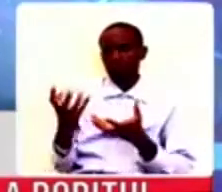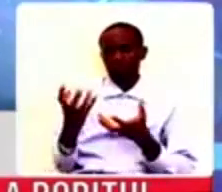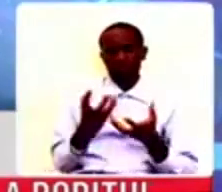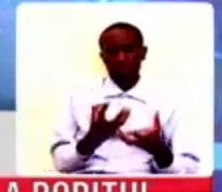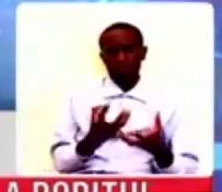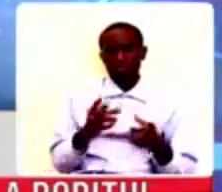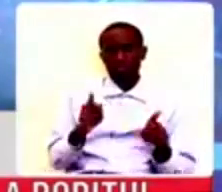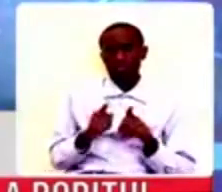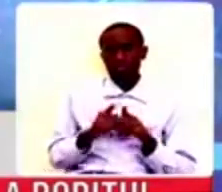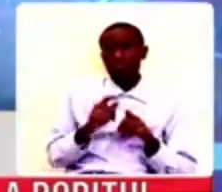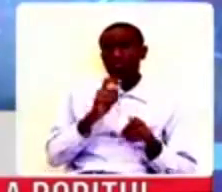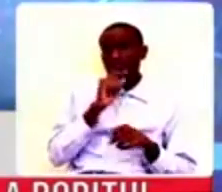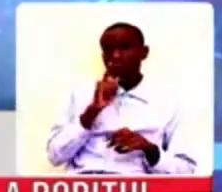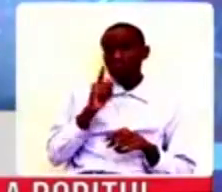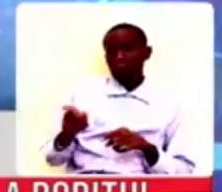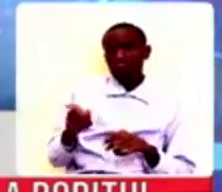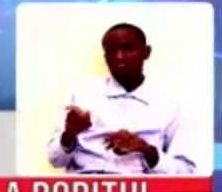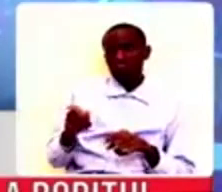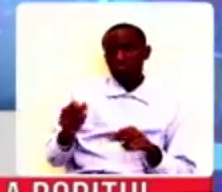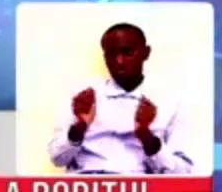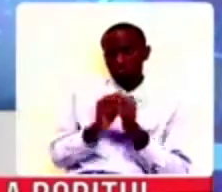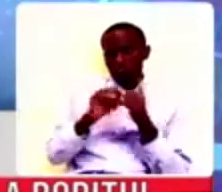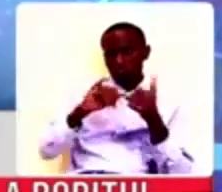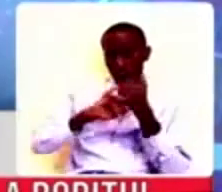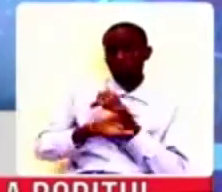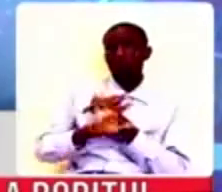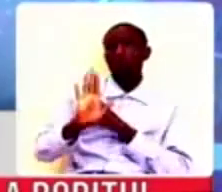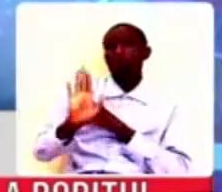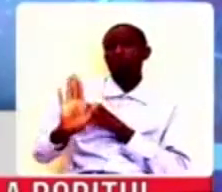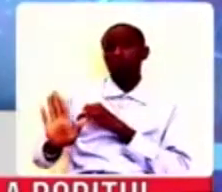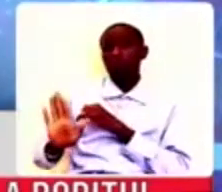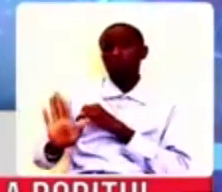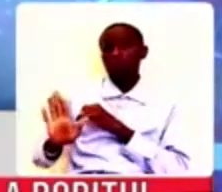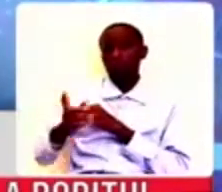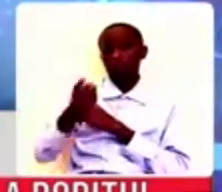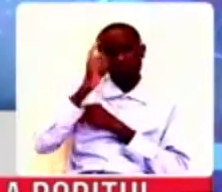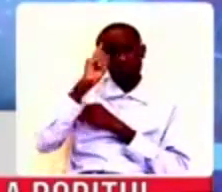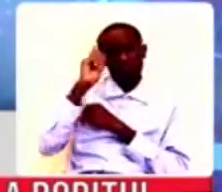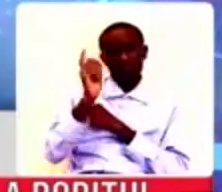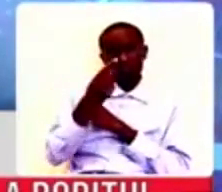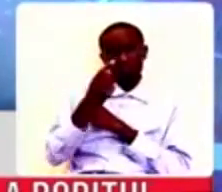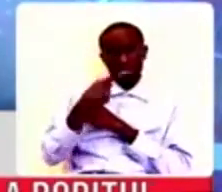Wanjigi arekuwirwo mari hamwe na mutumia wake gukorwo makiendia migunda.